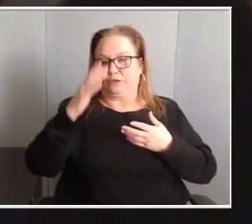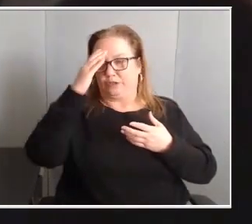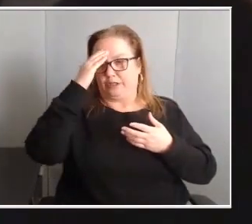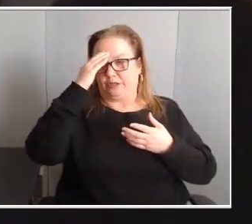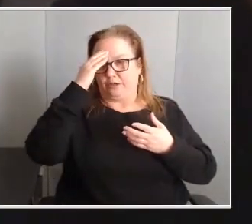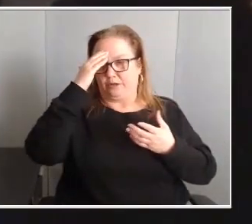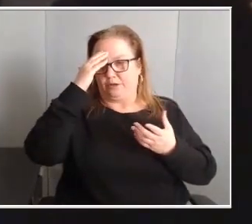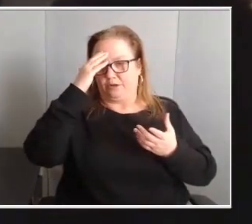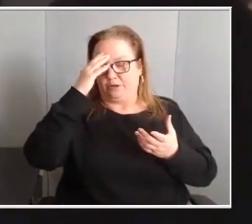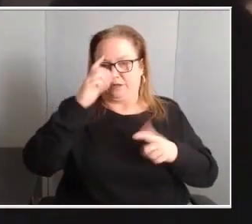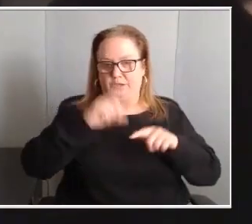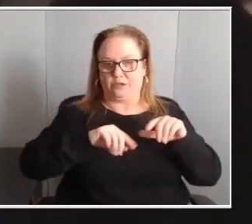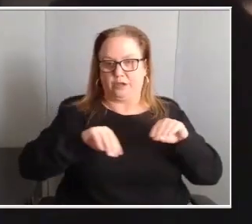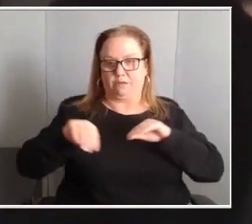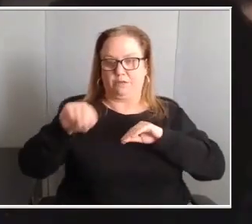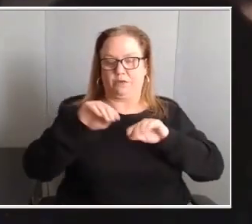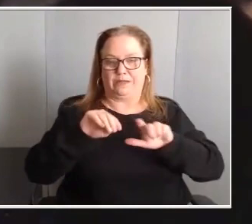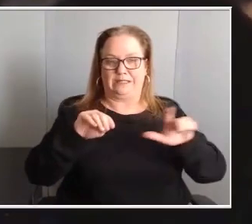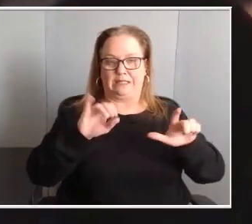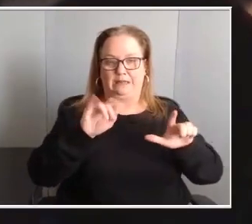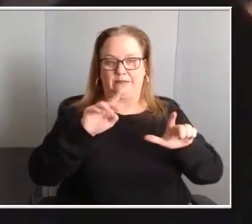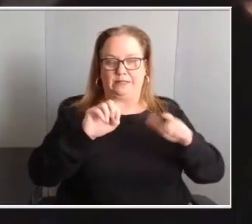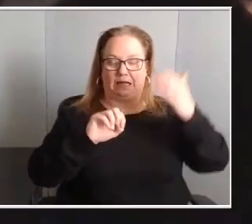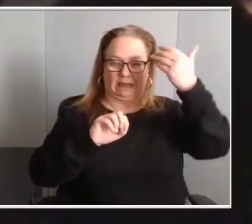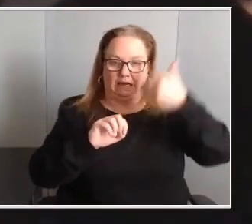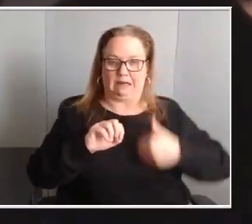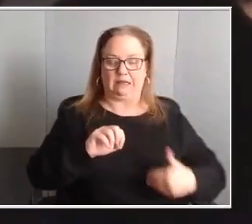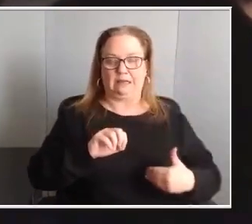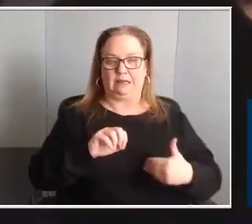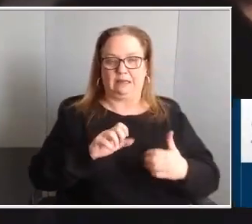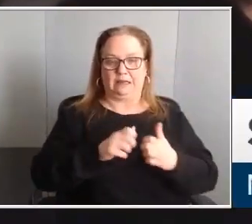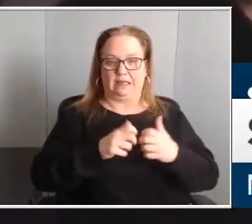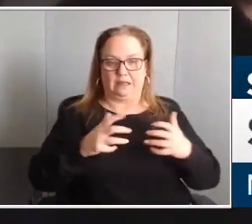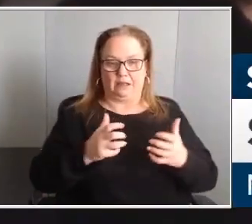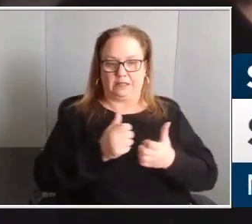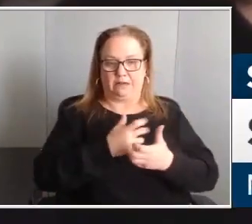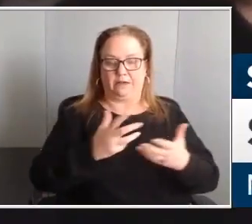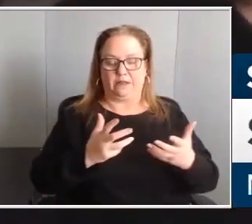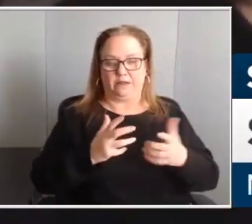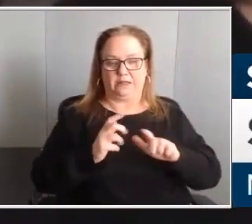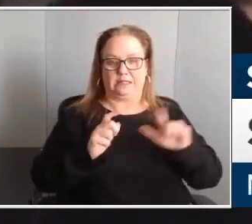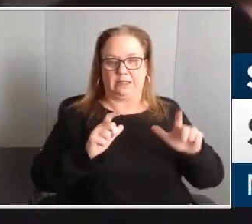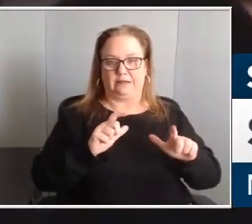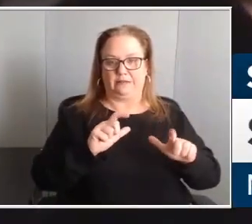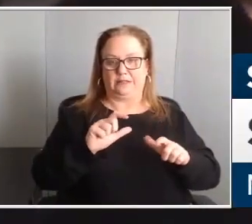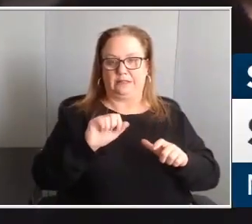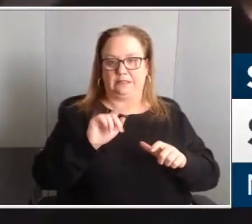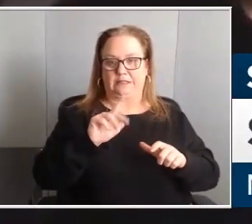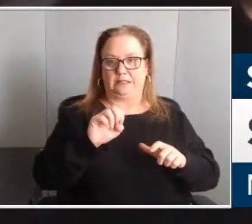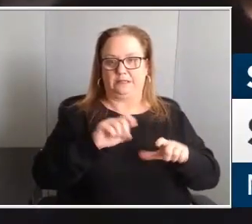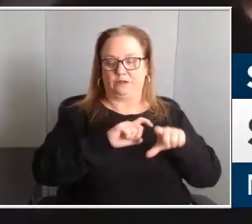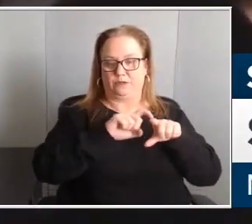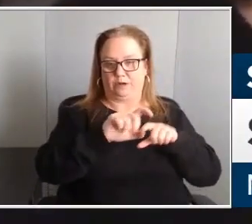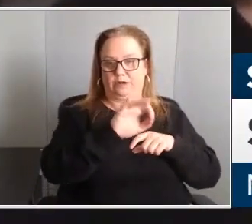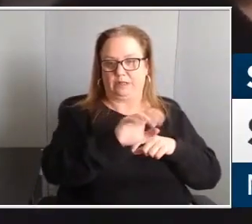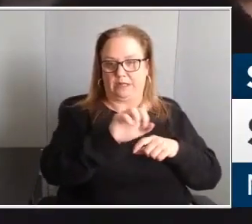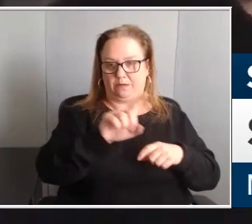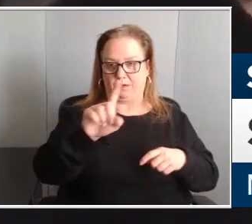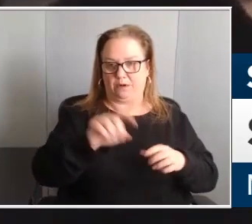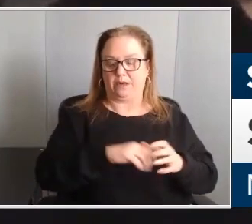to move his left side at all. He had lost everything on his left side. So she said, just call